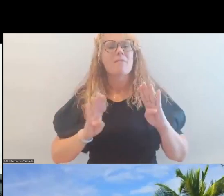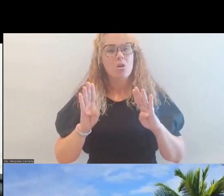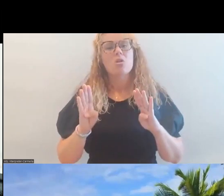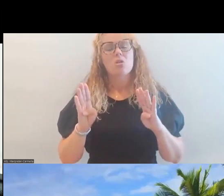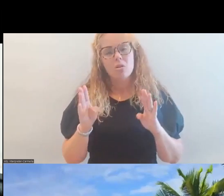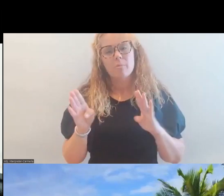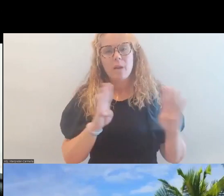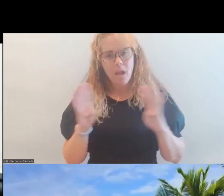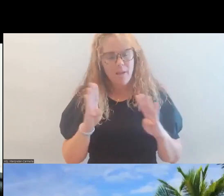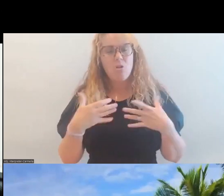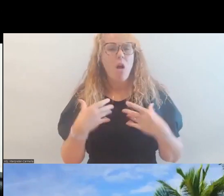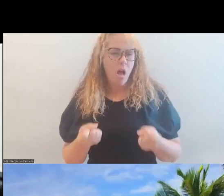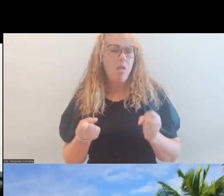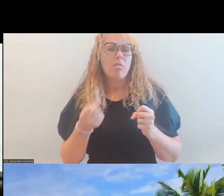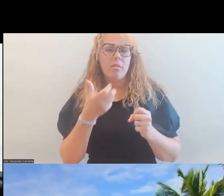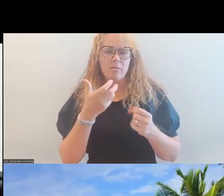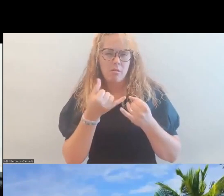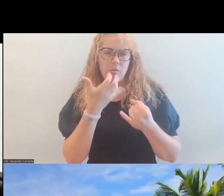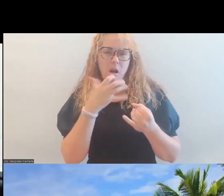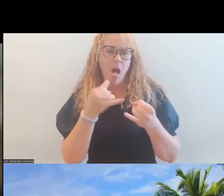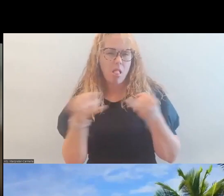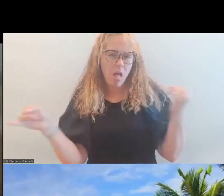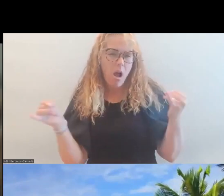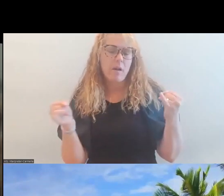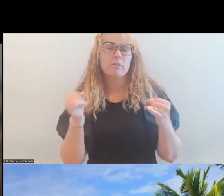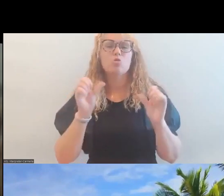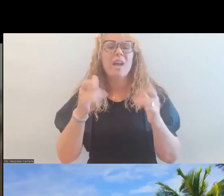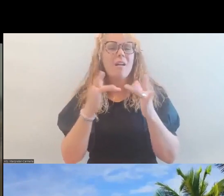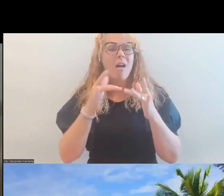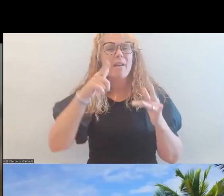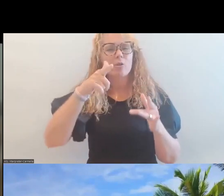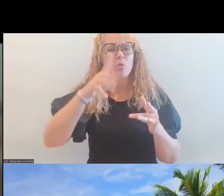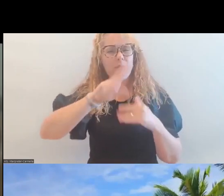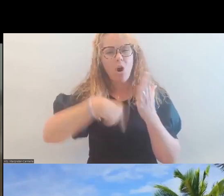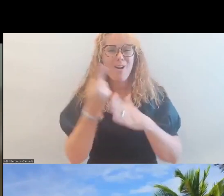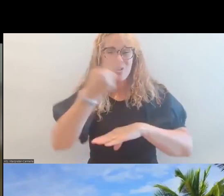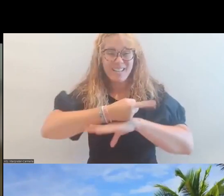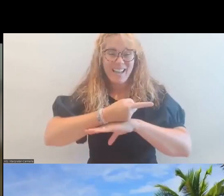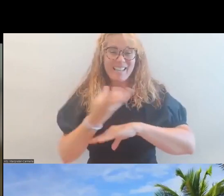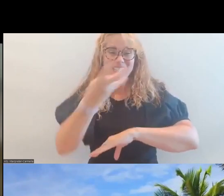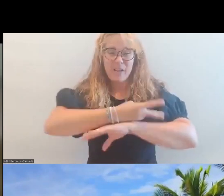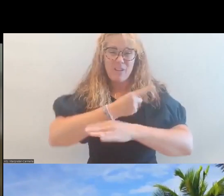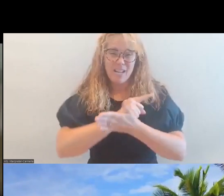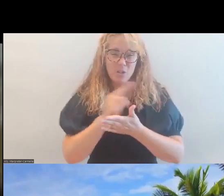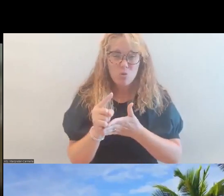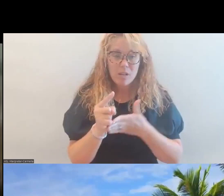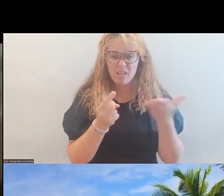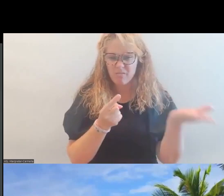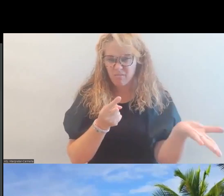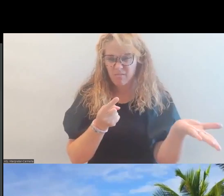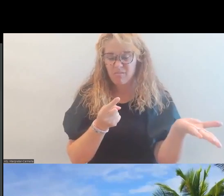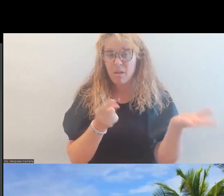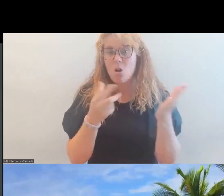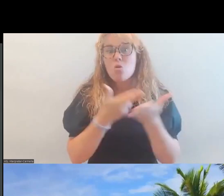to trained counselors in Mississippi 24 hours a day, 7 days a week. Having this resource at your fingertips is an